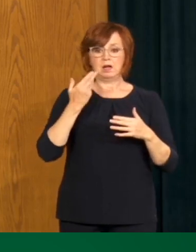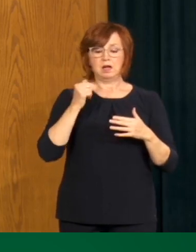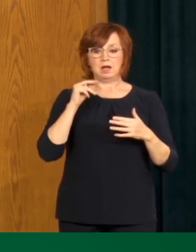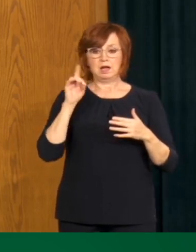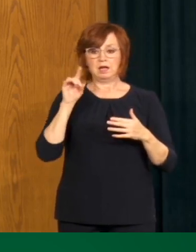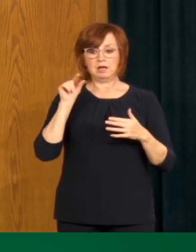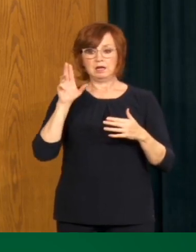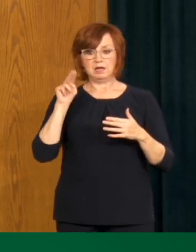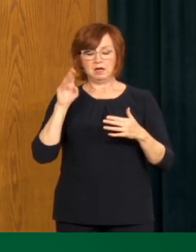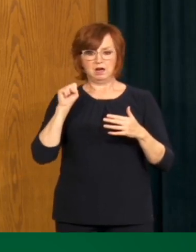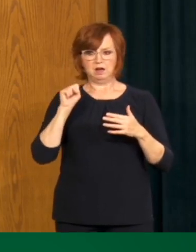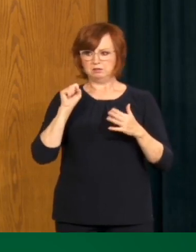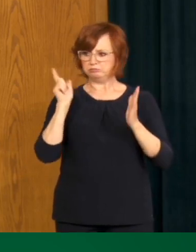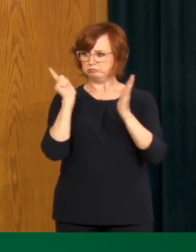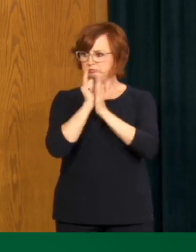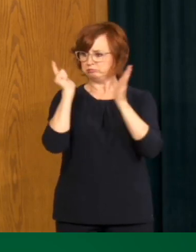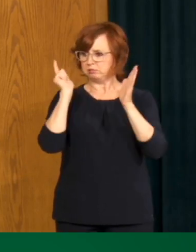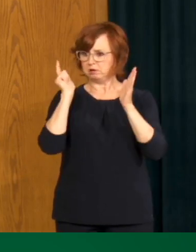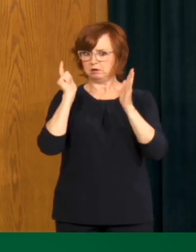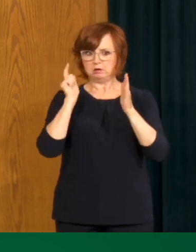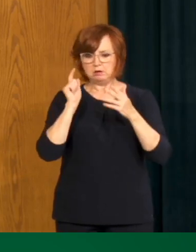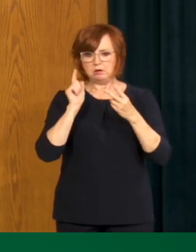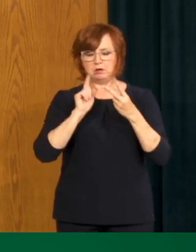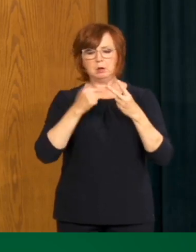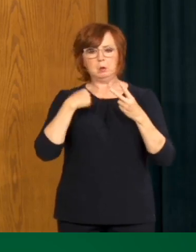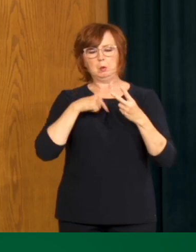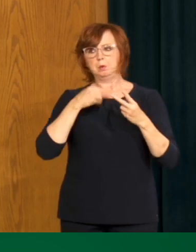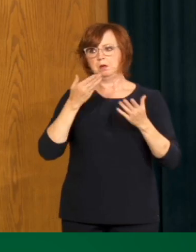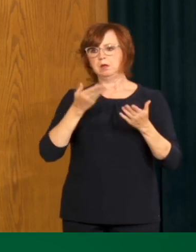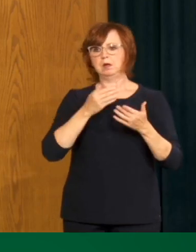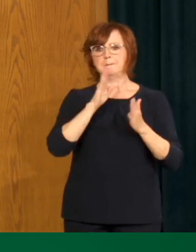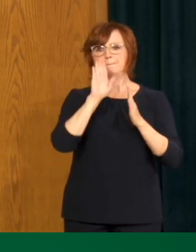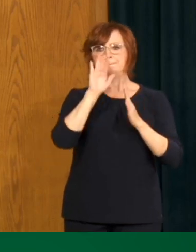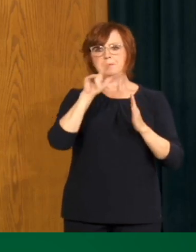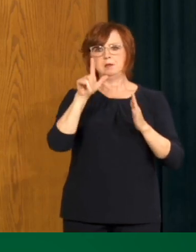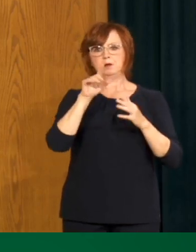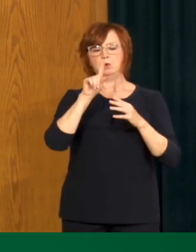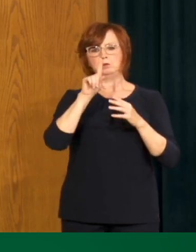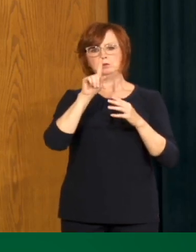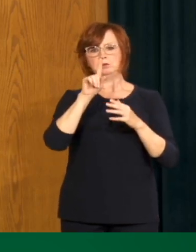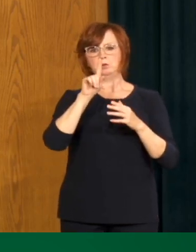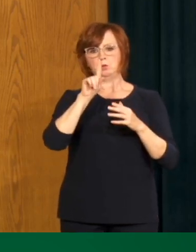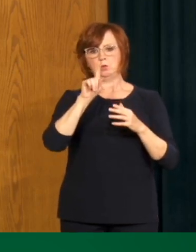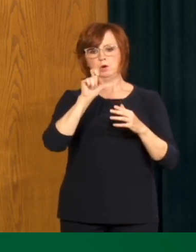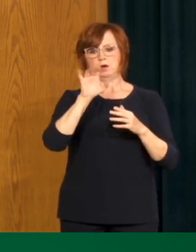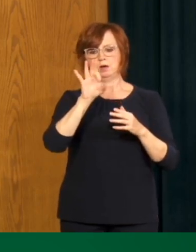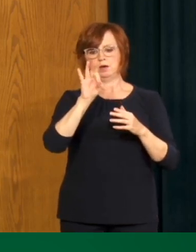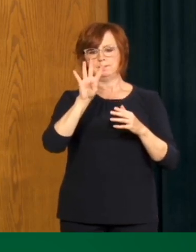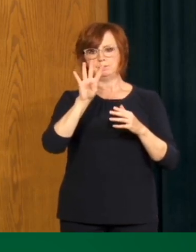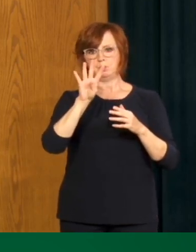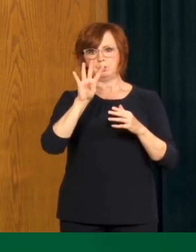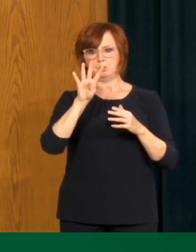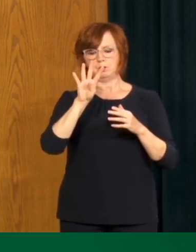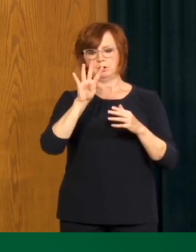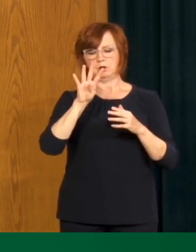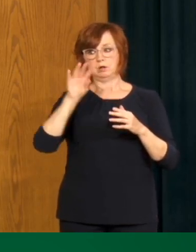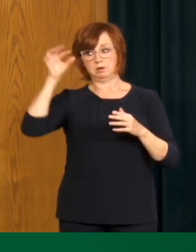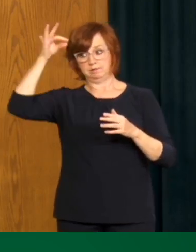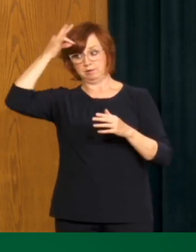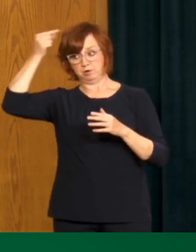that essentially will not give municipalities the opportunity, as the federal government has indicated they would like